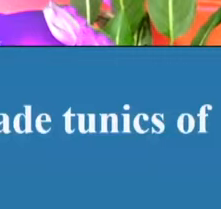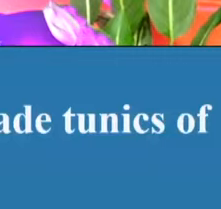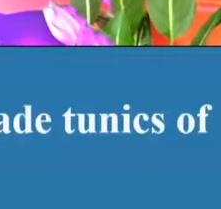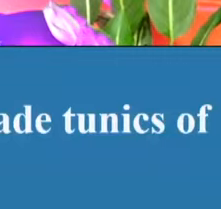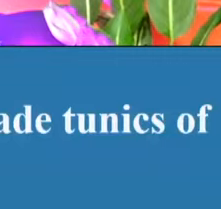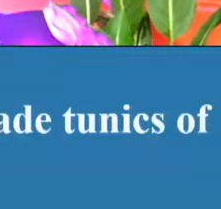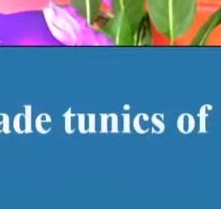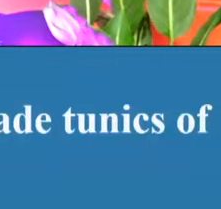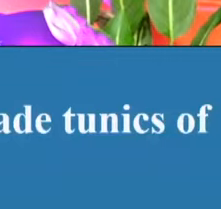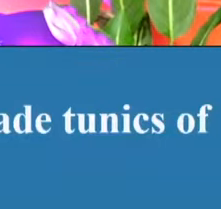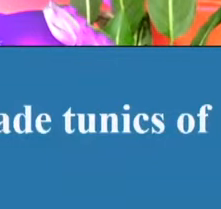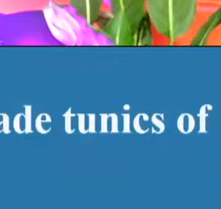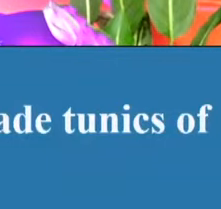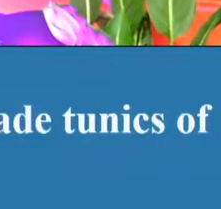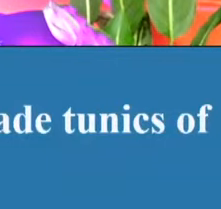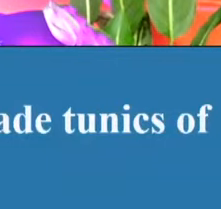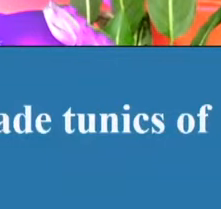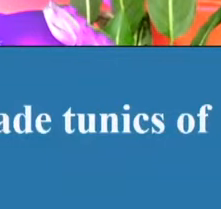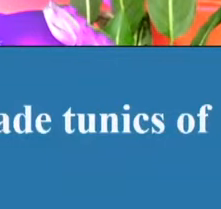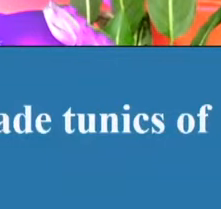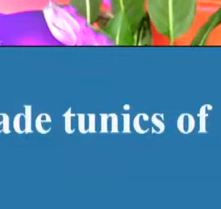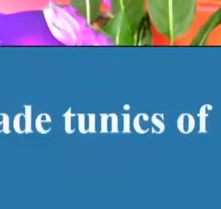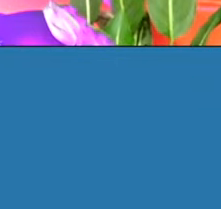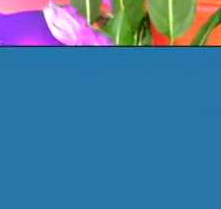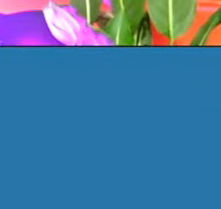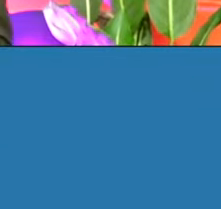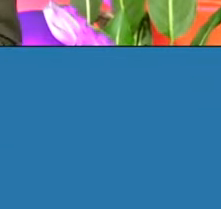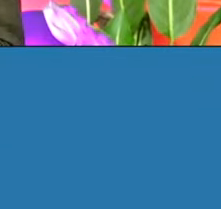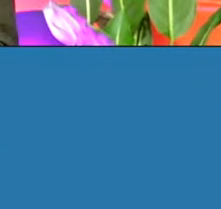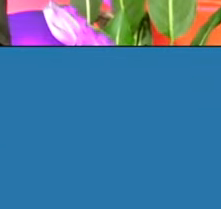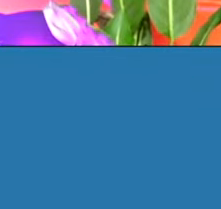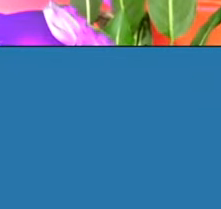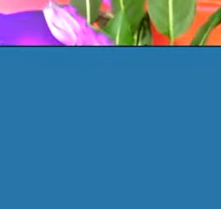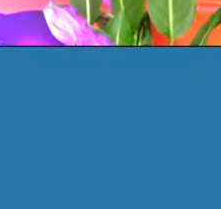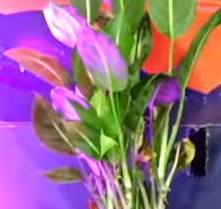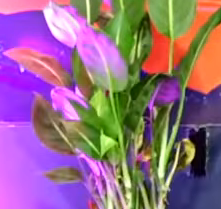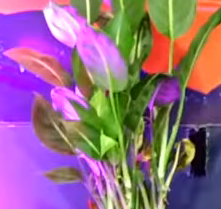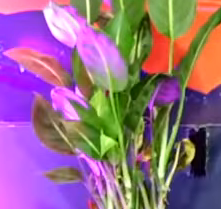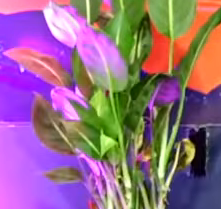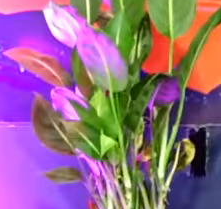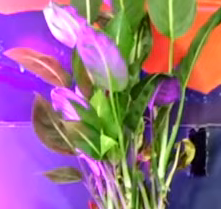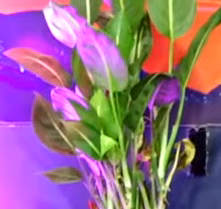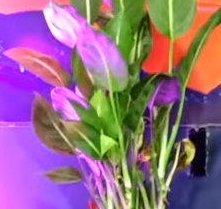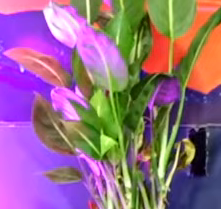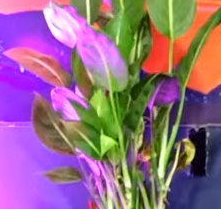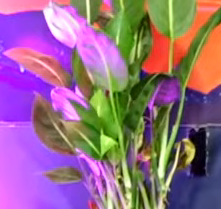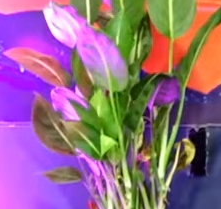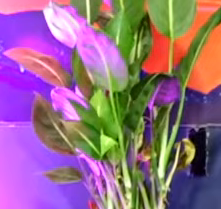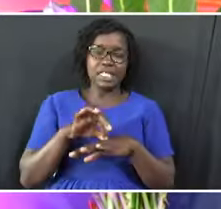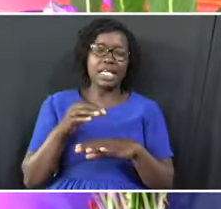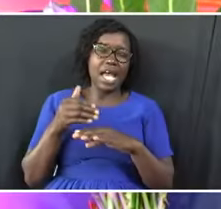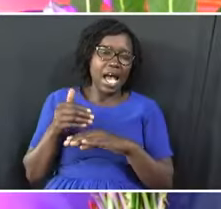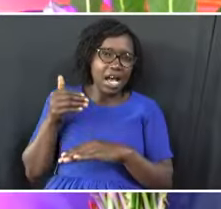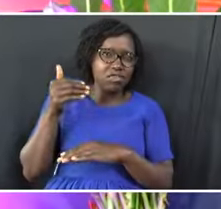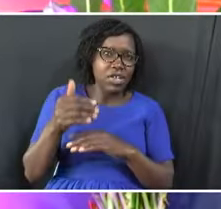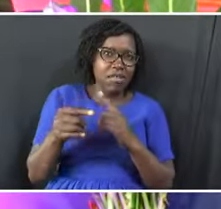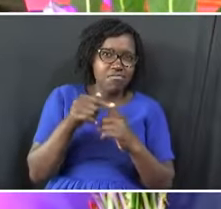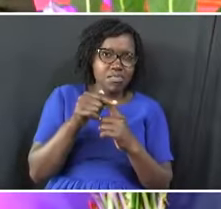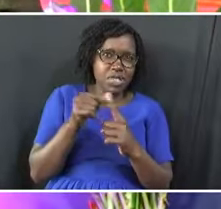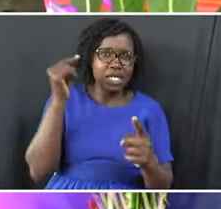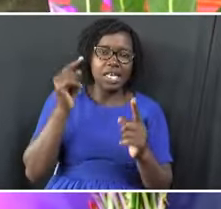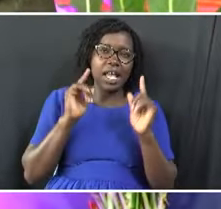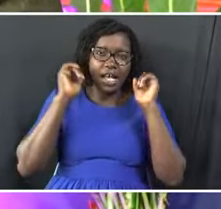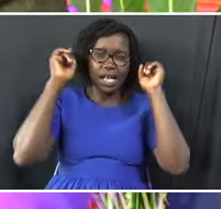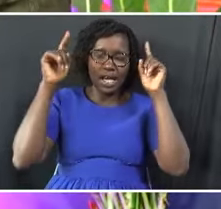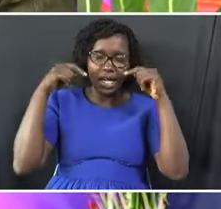must have disclosed by saying God came with a tunic of skin after killing a